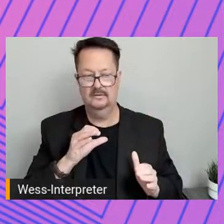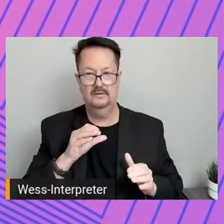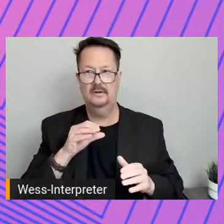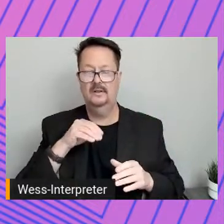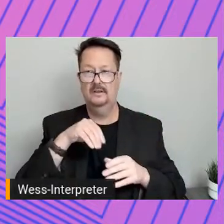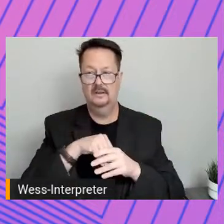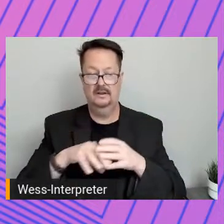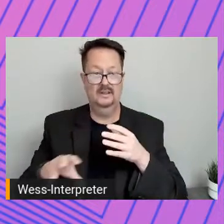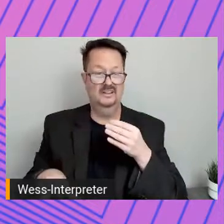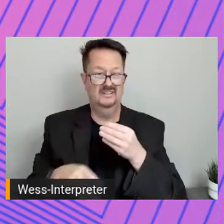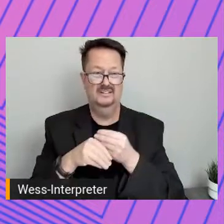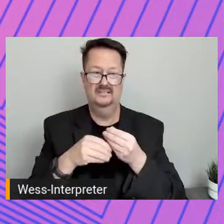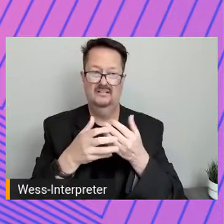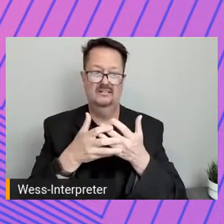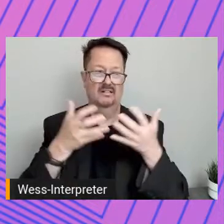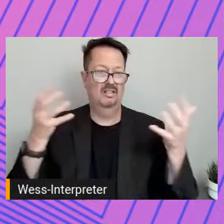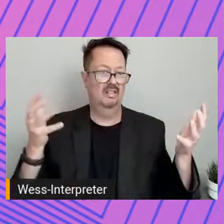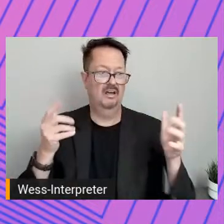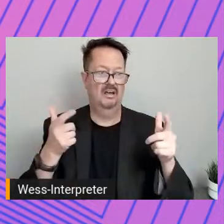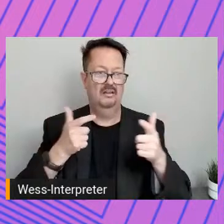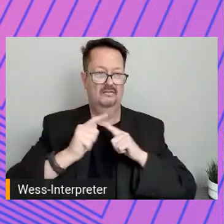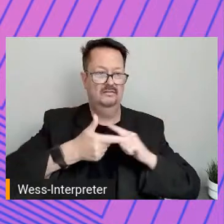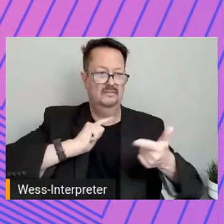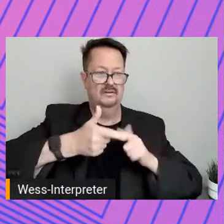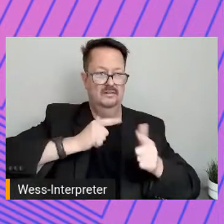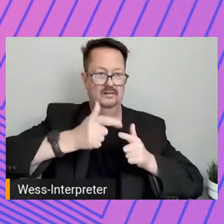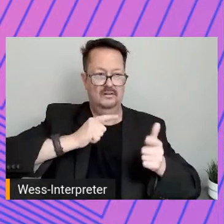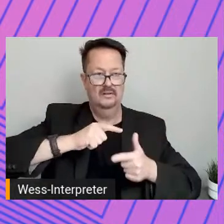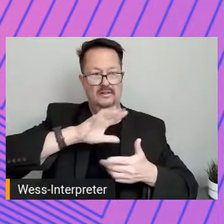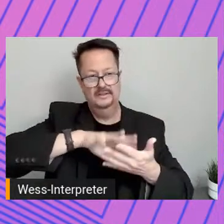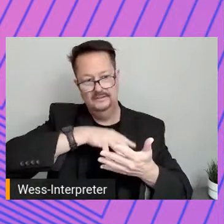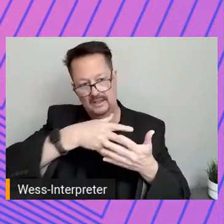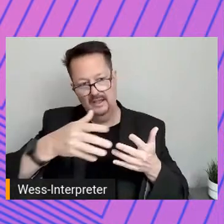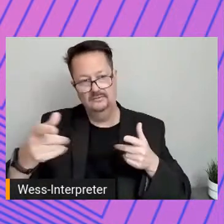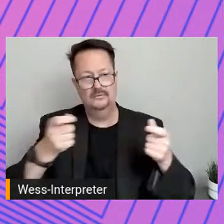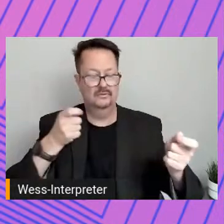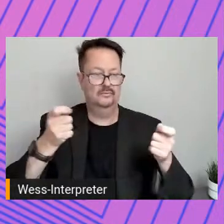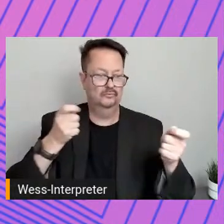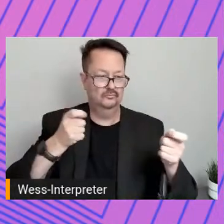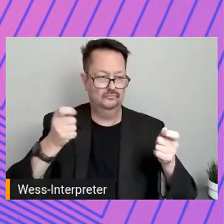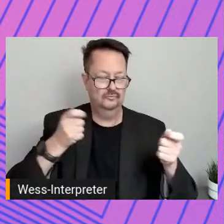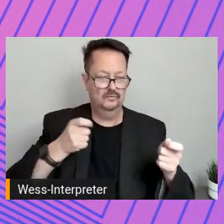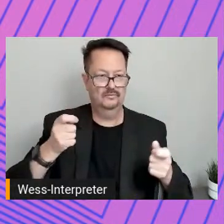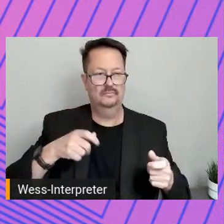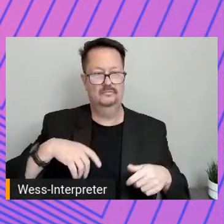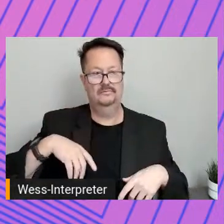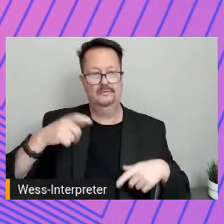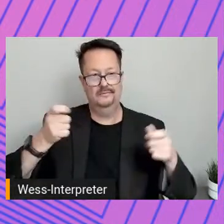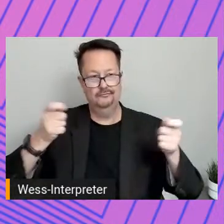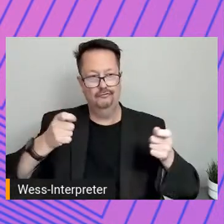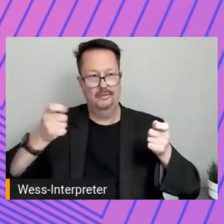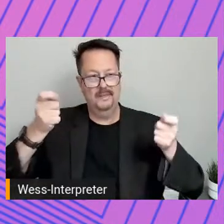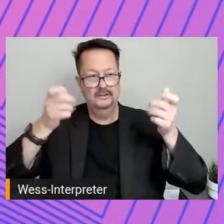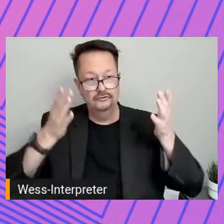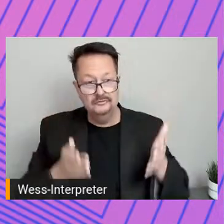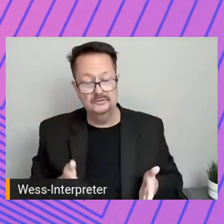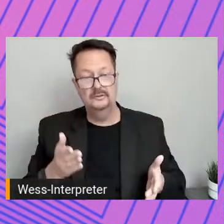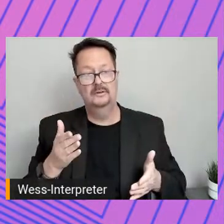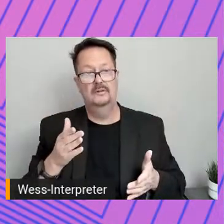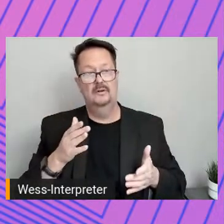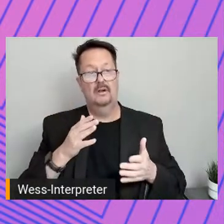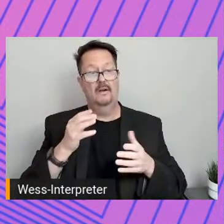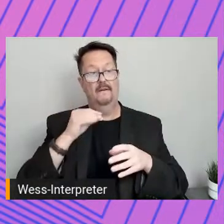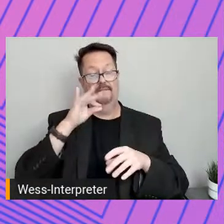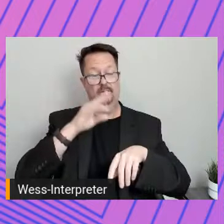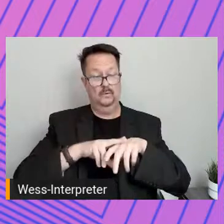to that, there's a lot of traffic between the API server, the scheduler, the controller manager. And of course, all of your cluster configuration is